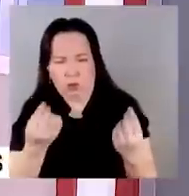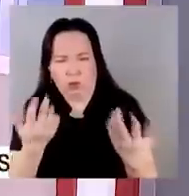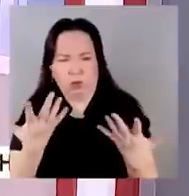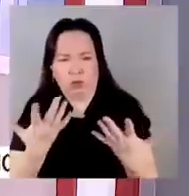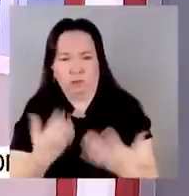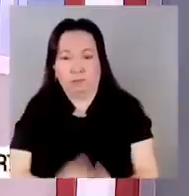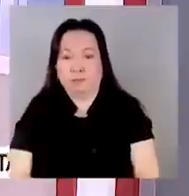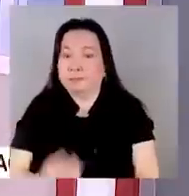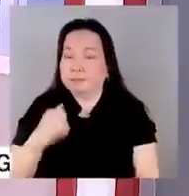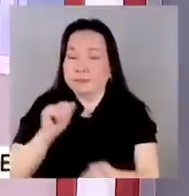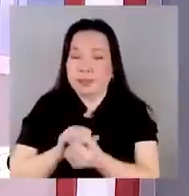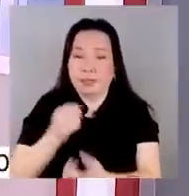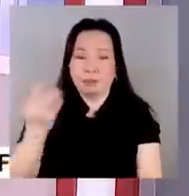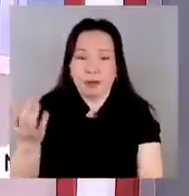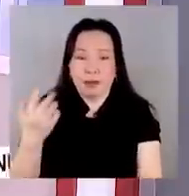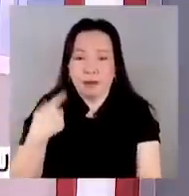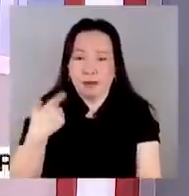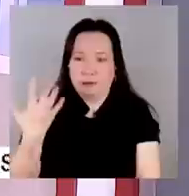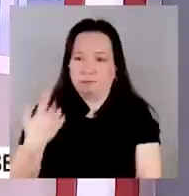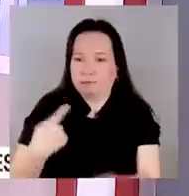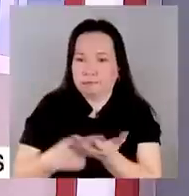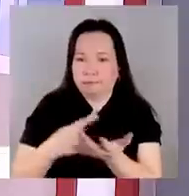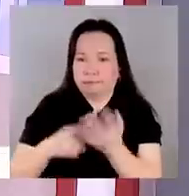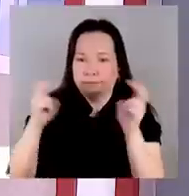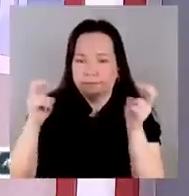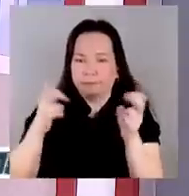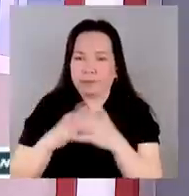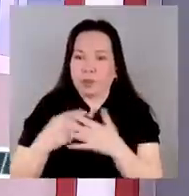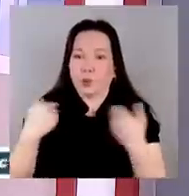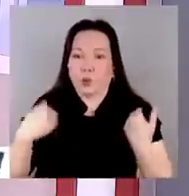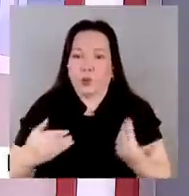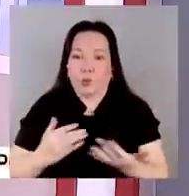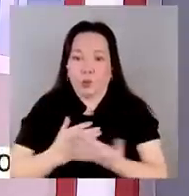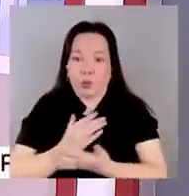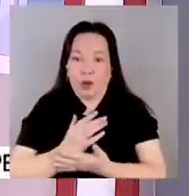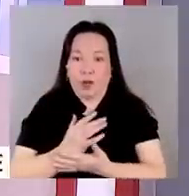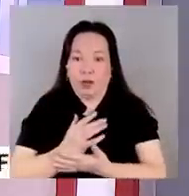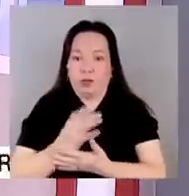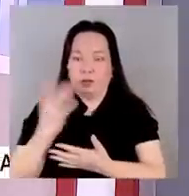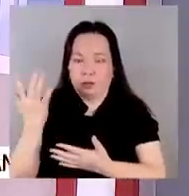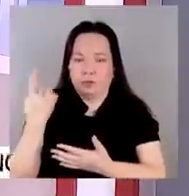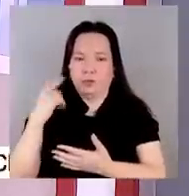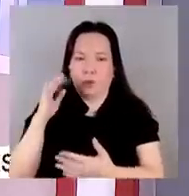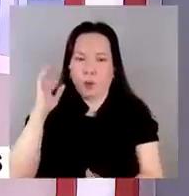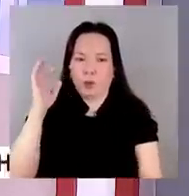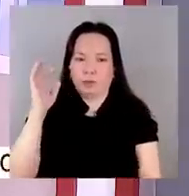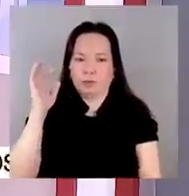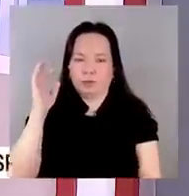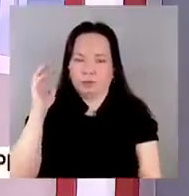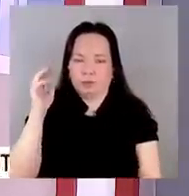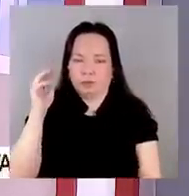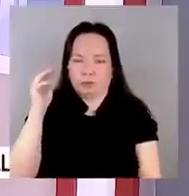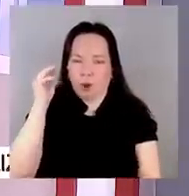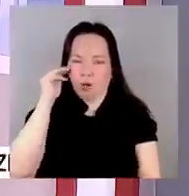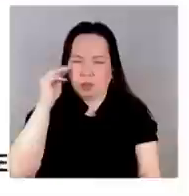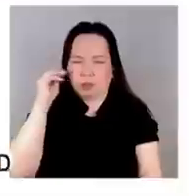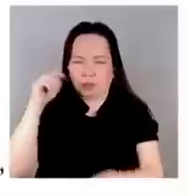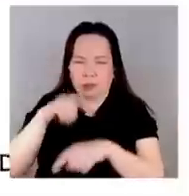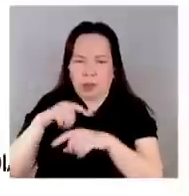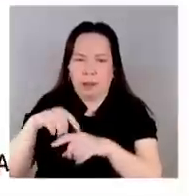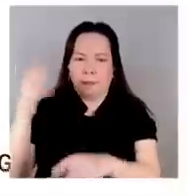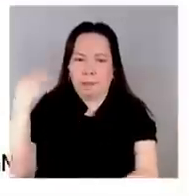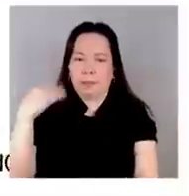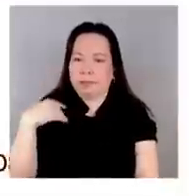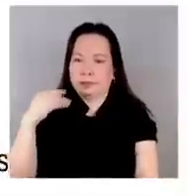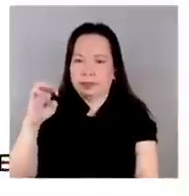Joining us now to tackle this issue, as well as the human rights record of the Marcos administration, is Elaine Pearson. She is the director of